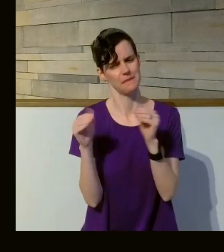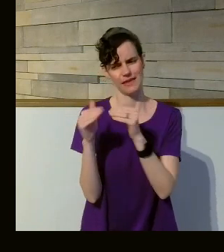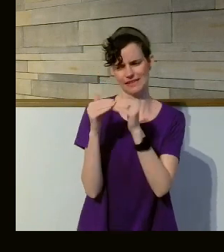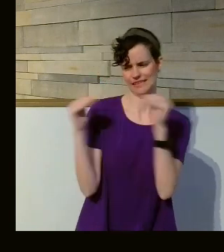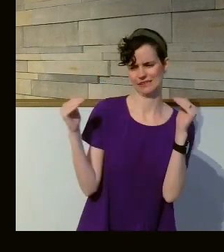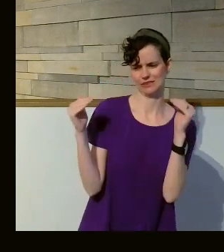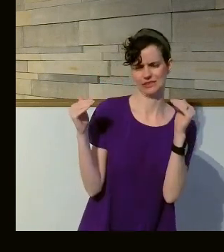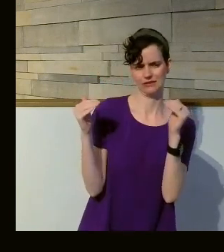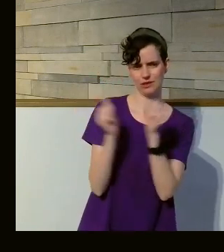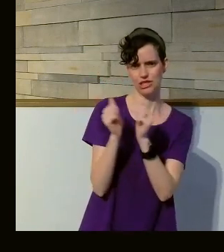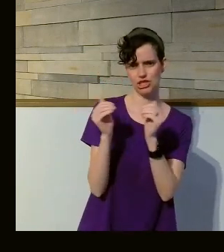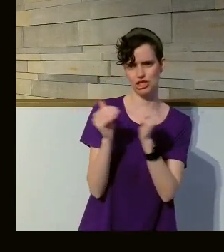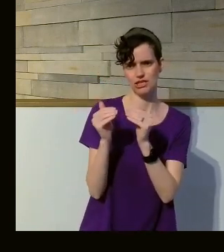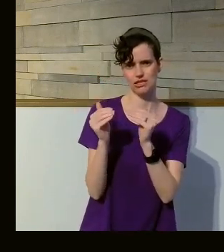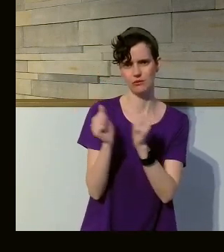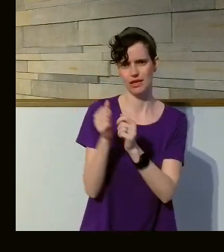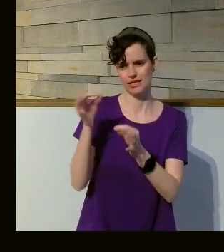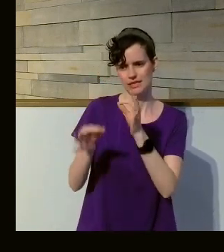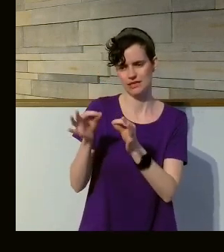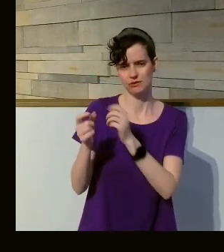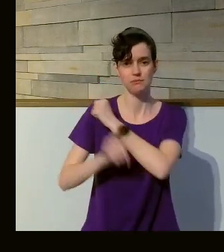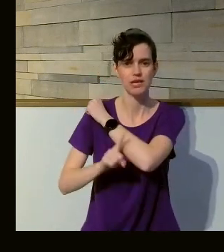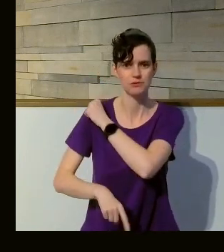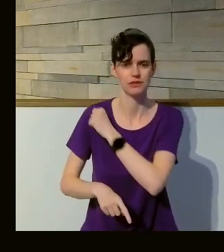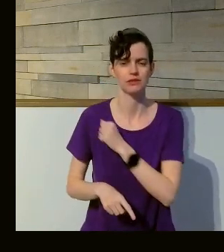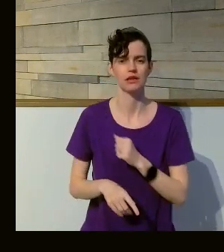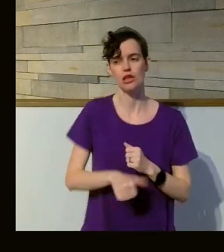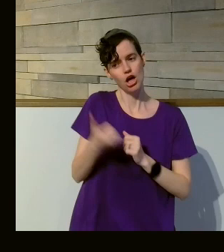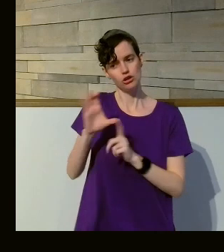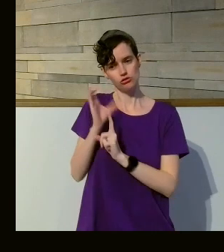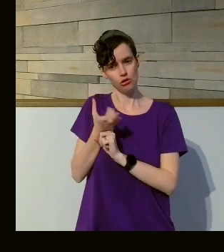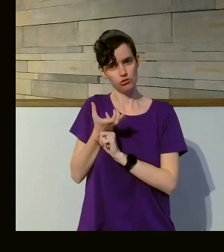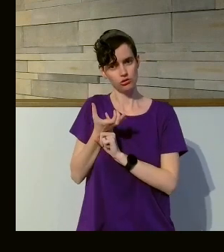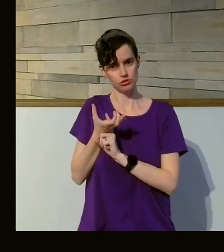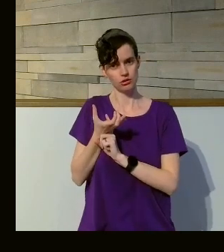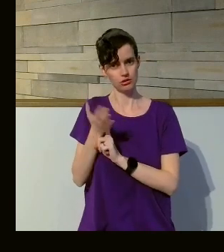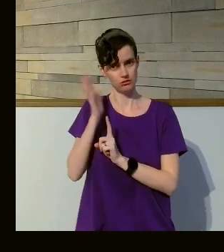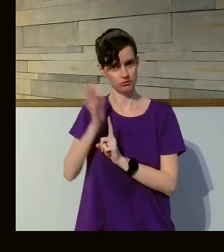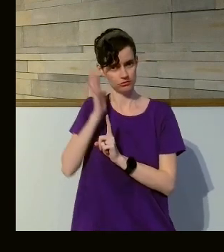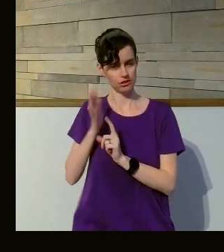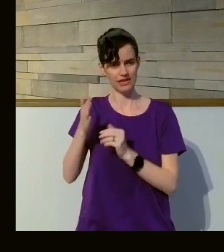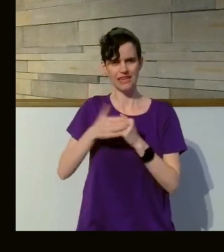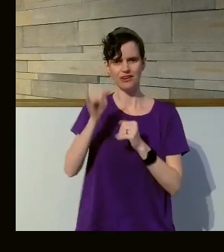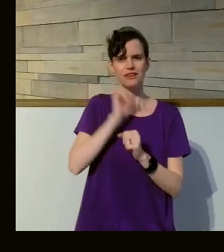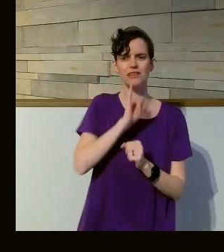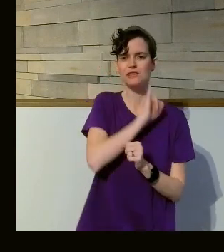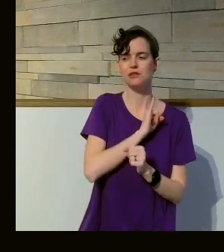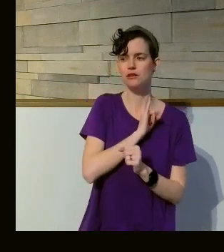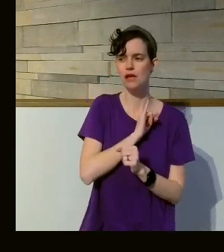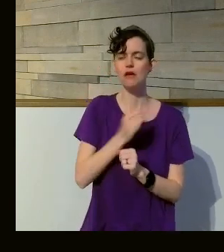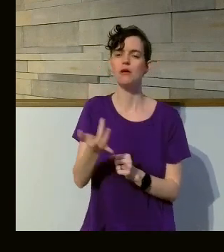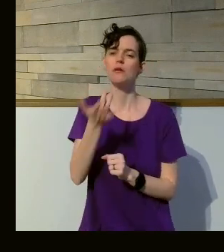evenness there in the justice and in the discipline and in the punishment. And the other cultures around the ancient Near East, from the Israel, they would